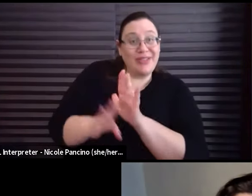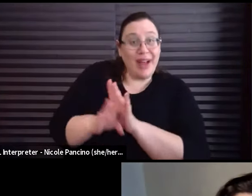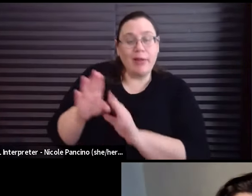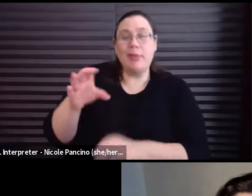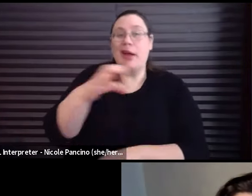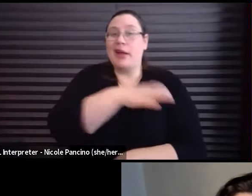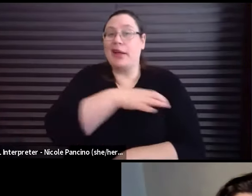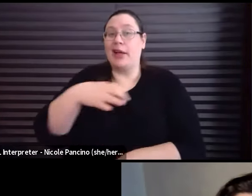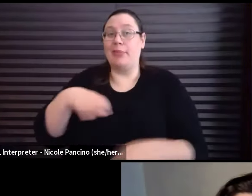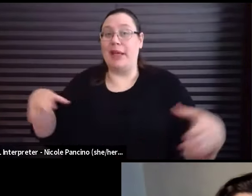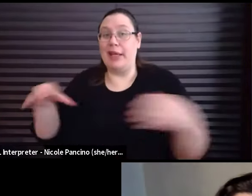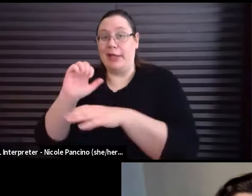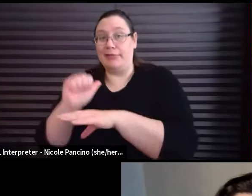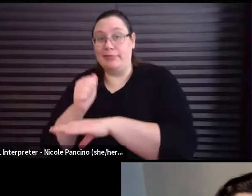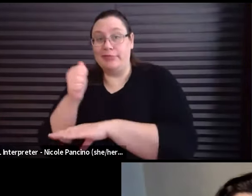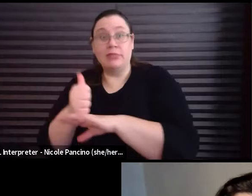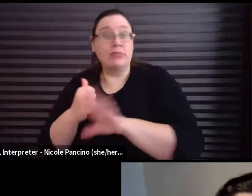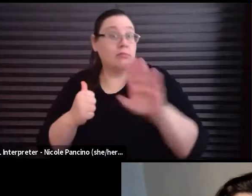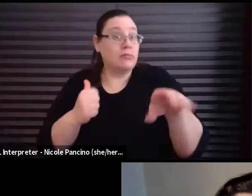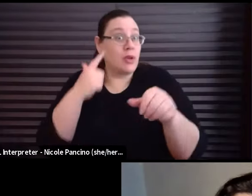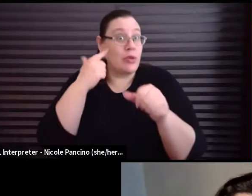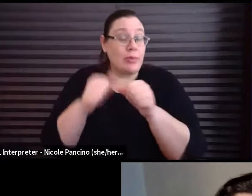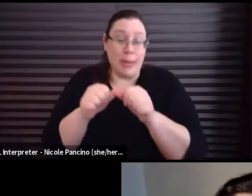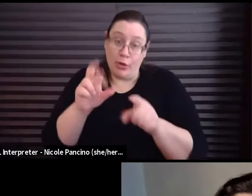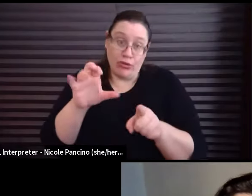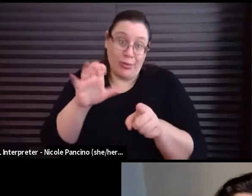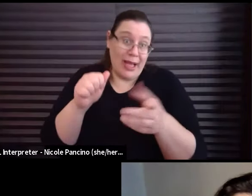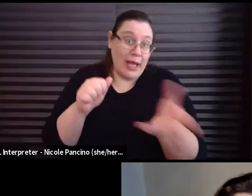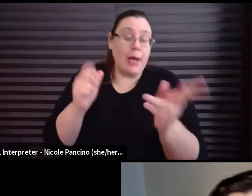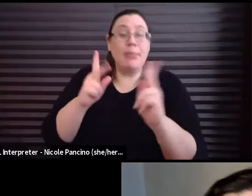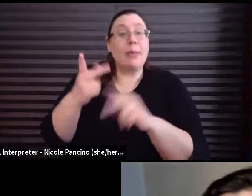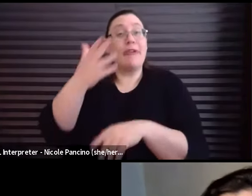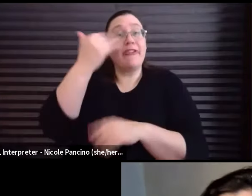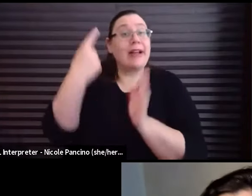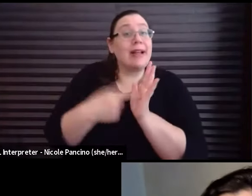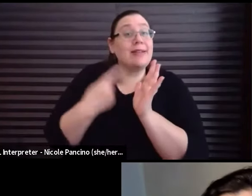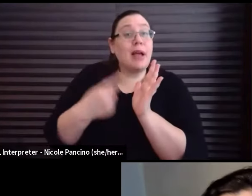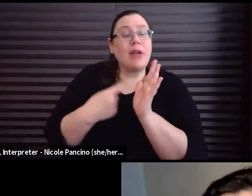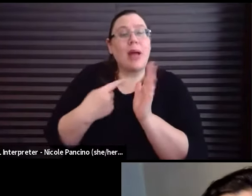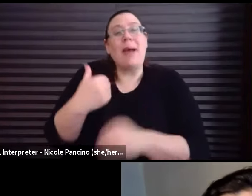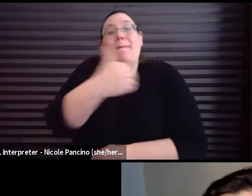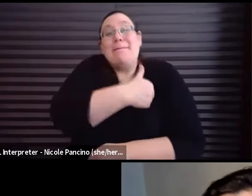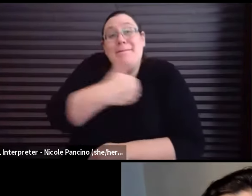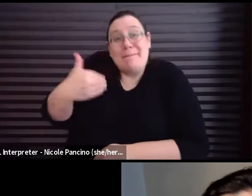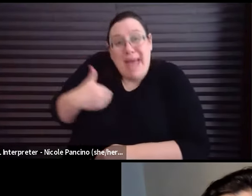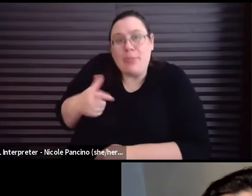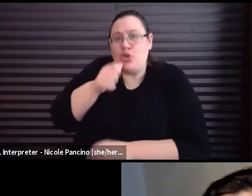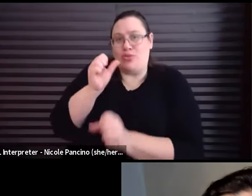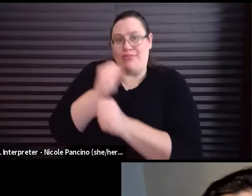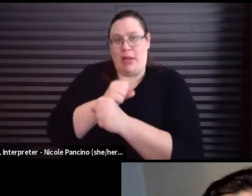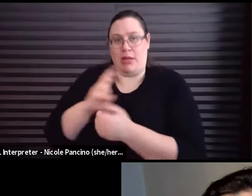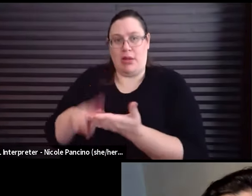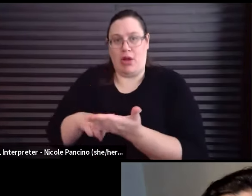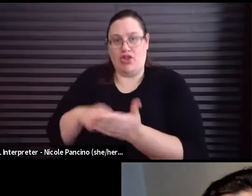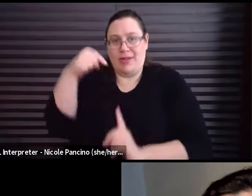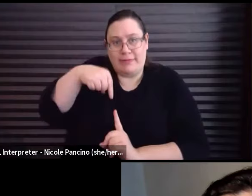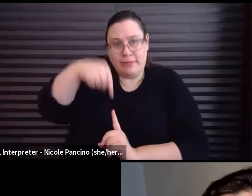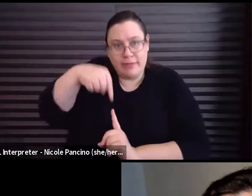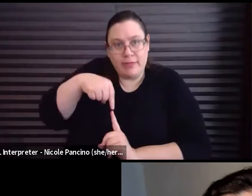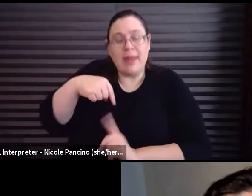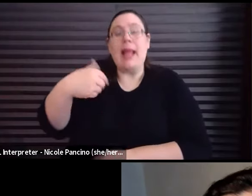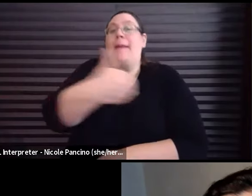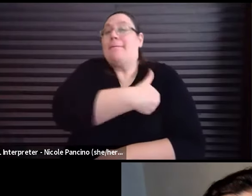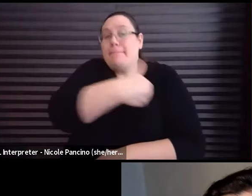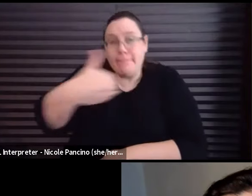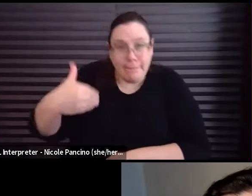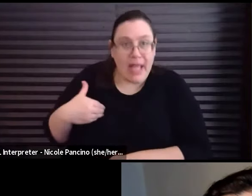formed. And remember, Rebecca, people kind of forget sometimes it's the members that create this contract. And it's our members who